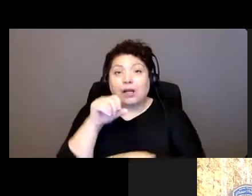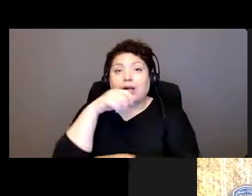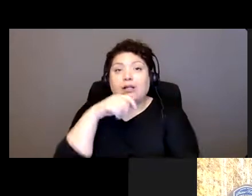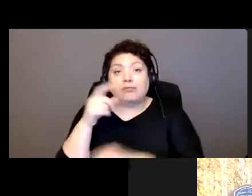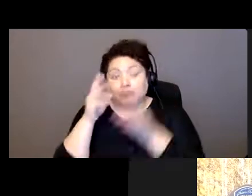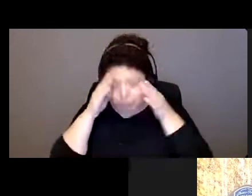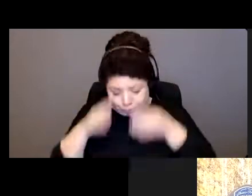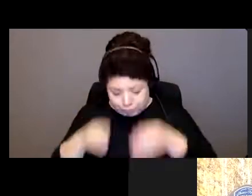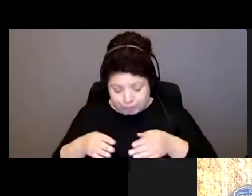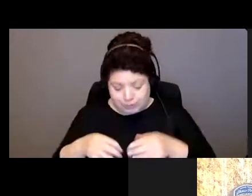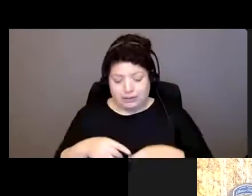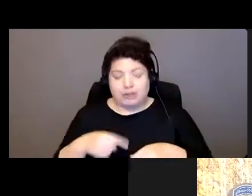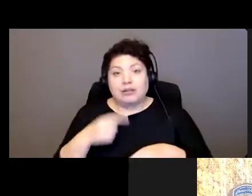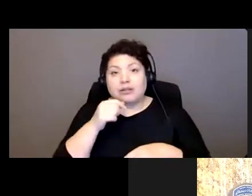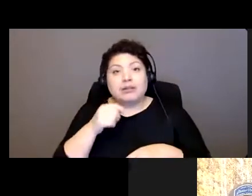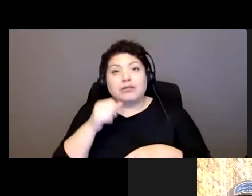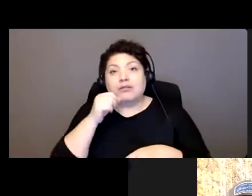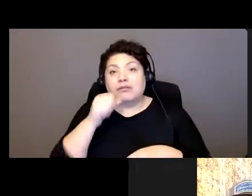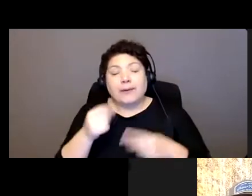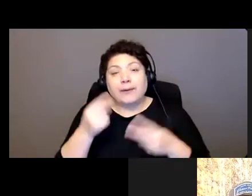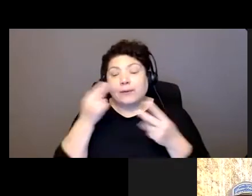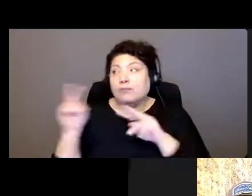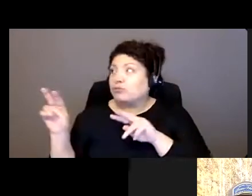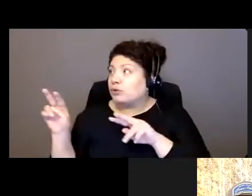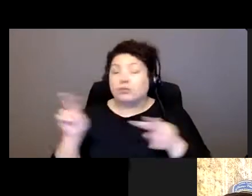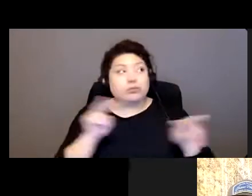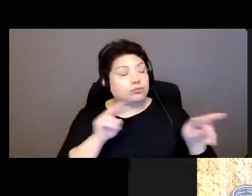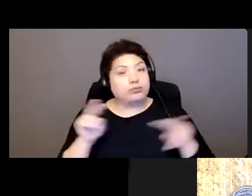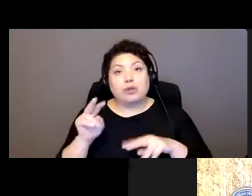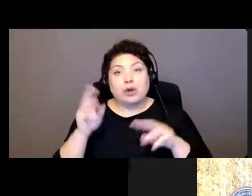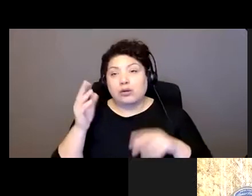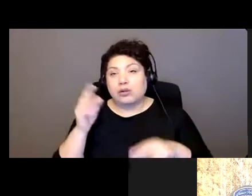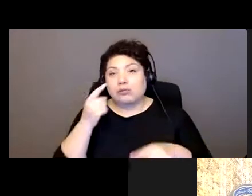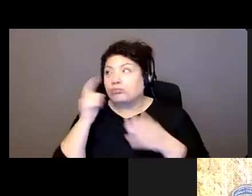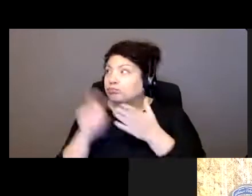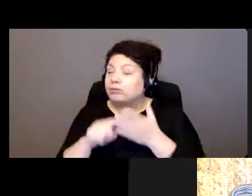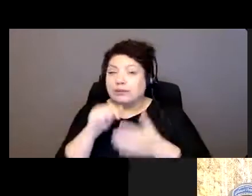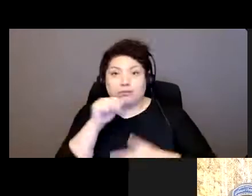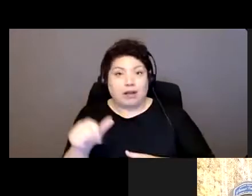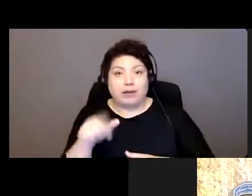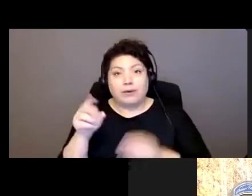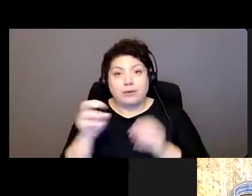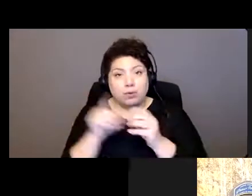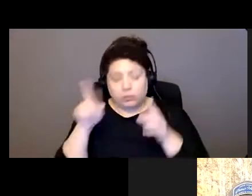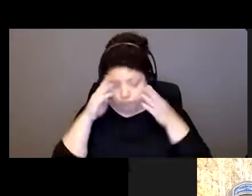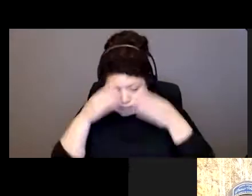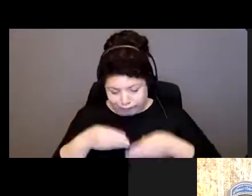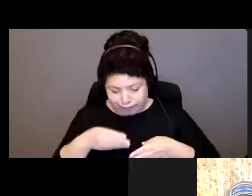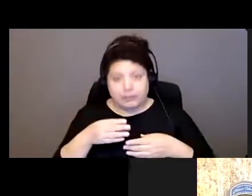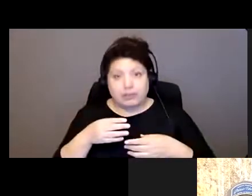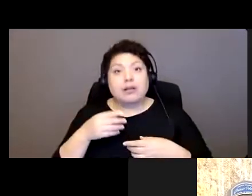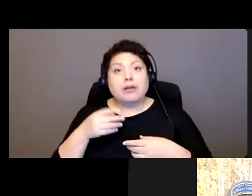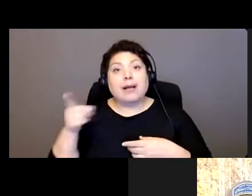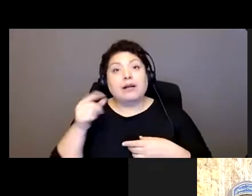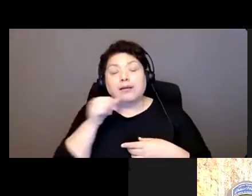music, so therefore they're not aware of what's going on around them sometimes, so they might not be able to help